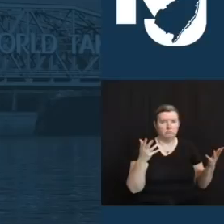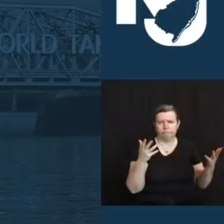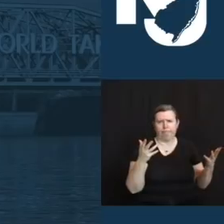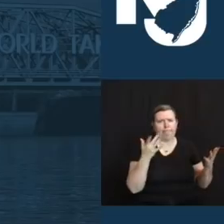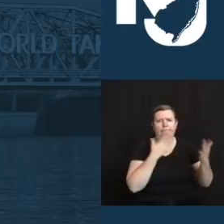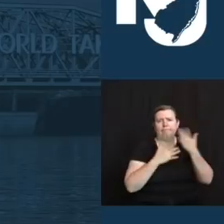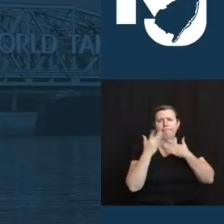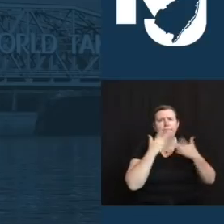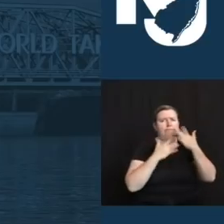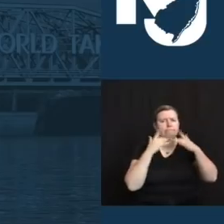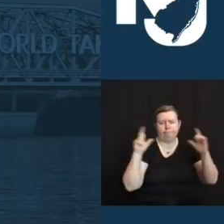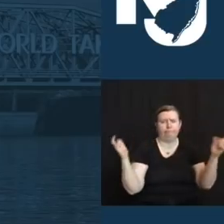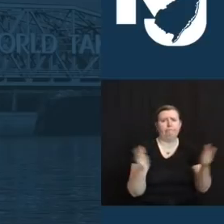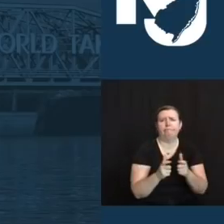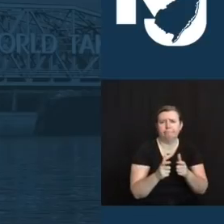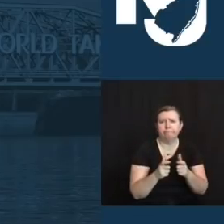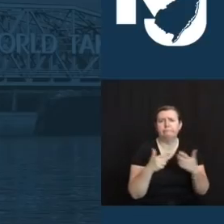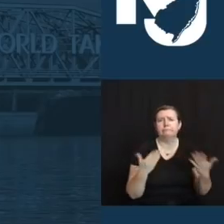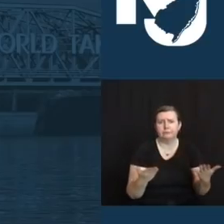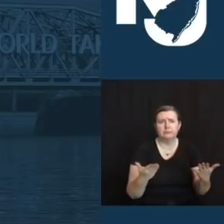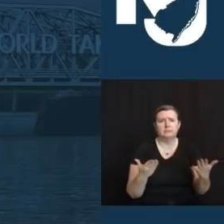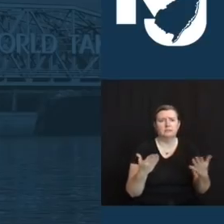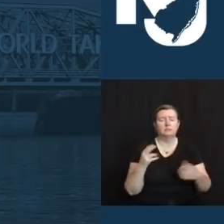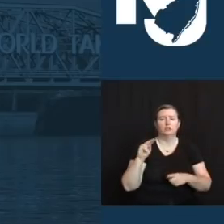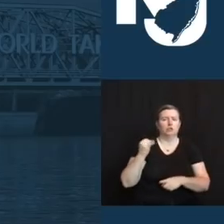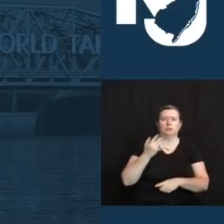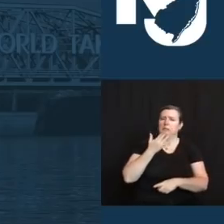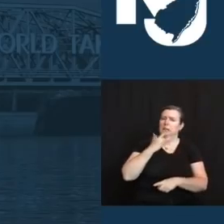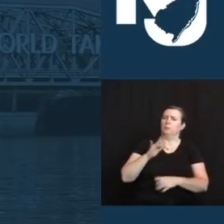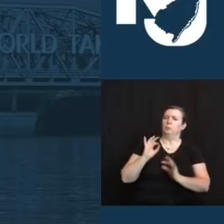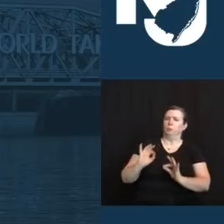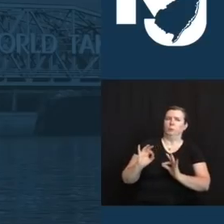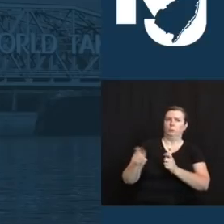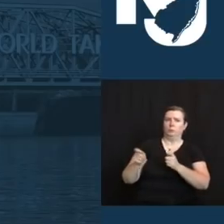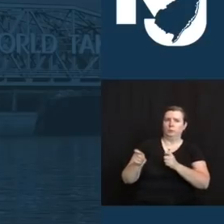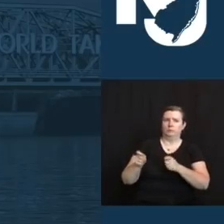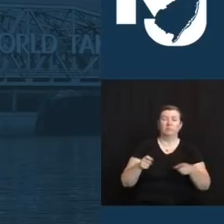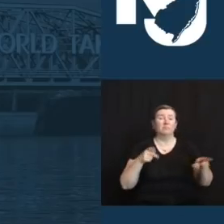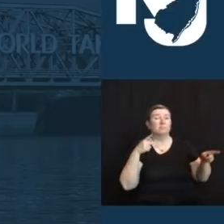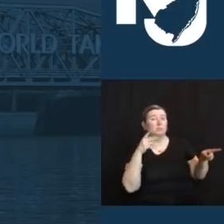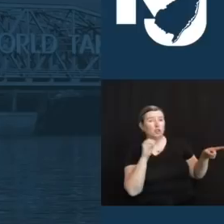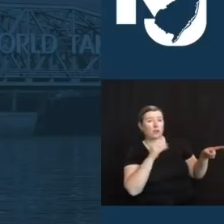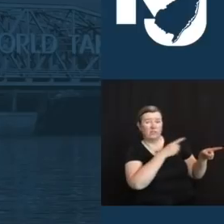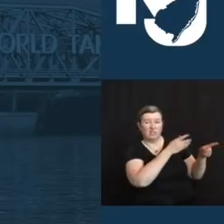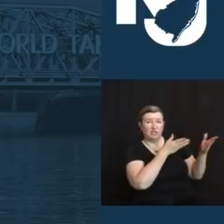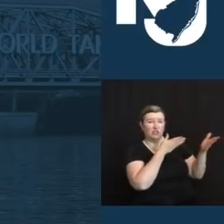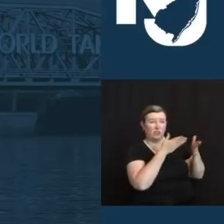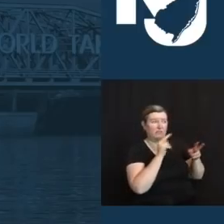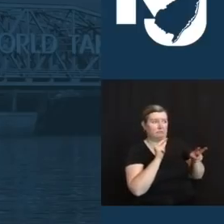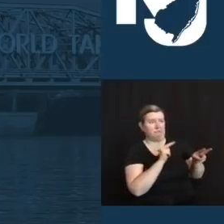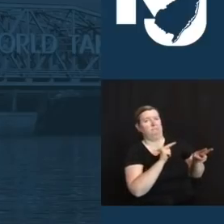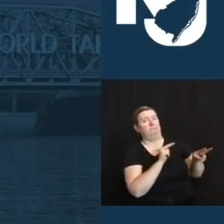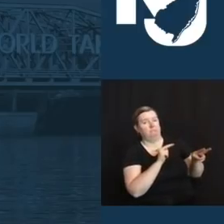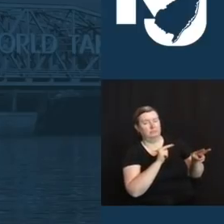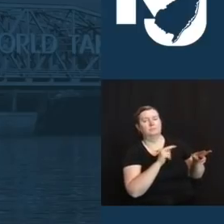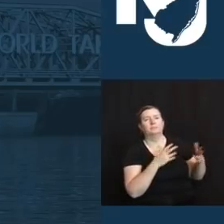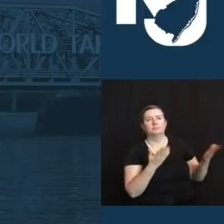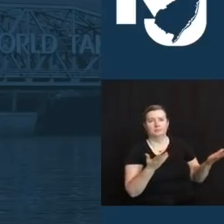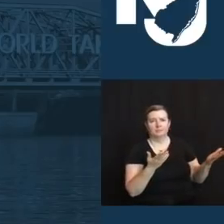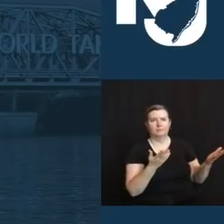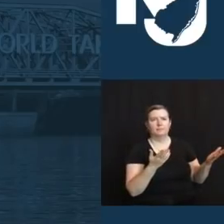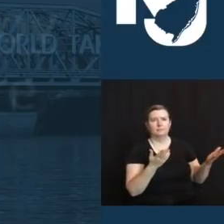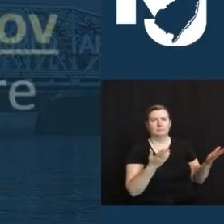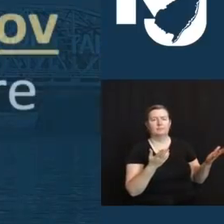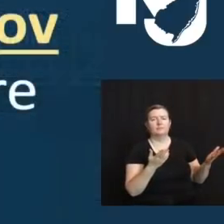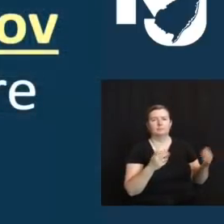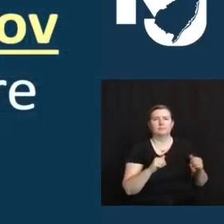that we're going to continue. The Postal Service's performance is something we're going to continue to stay close to. Before